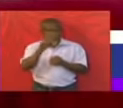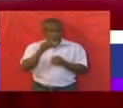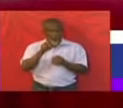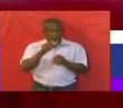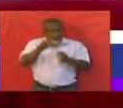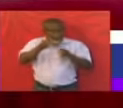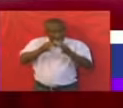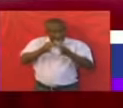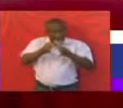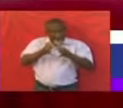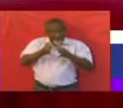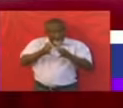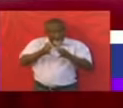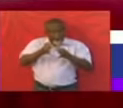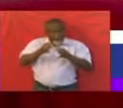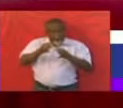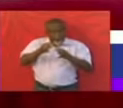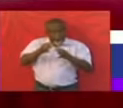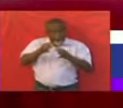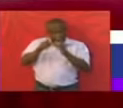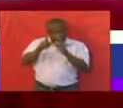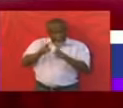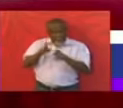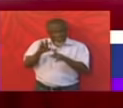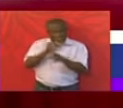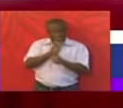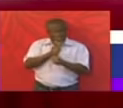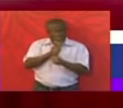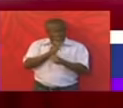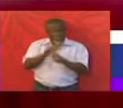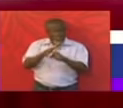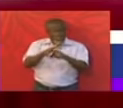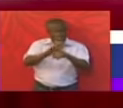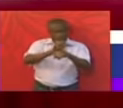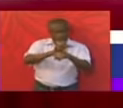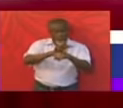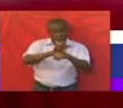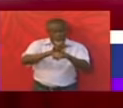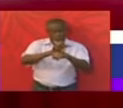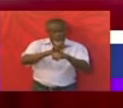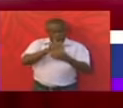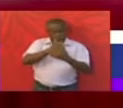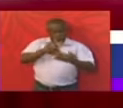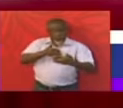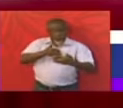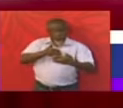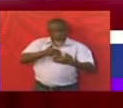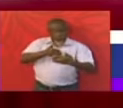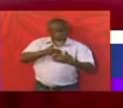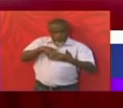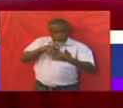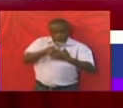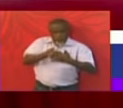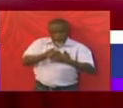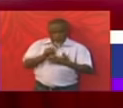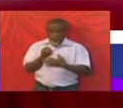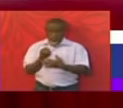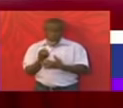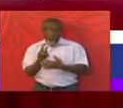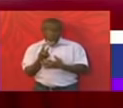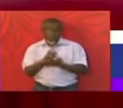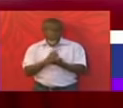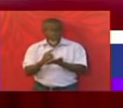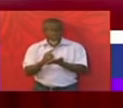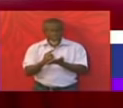gets a COVID-19 vaccine early in pregnancy, before 12 weeks. Should she become concerned after hearing today's advice about